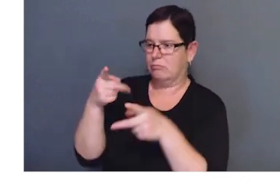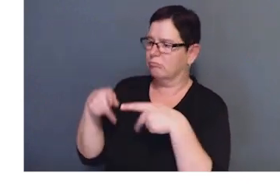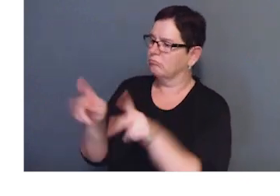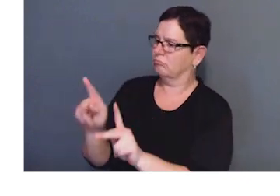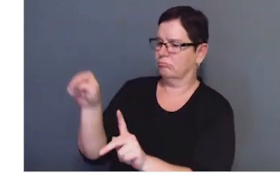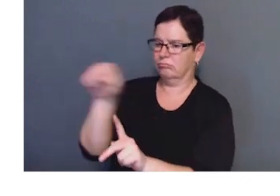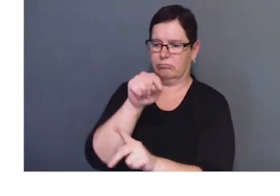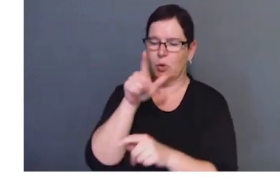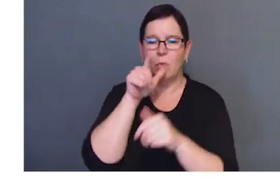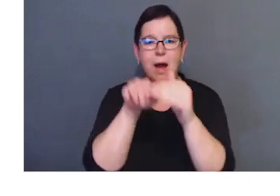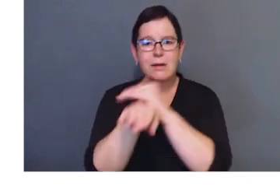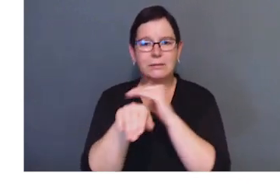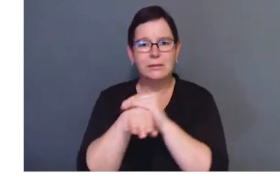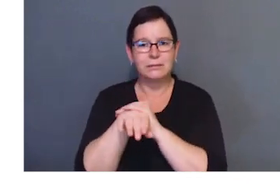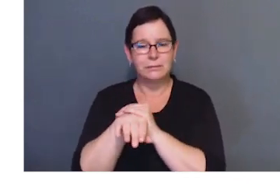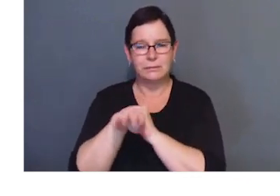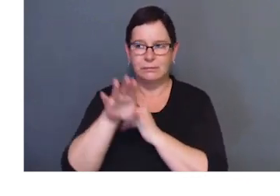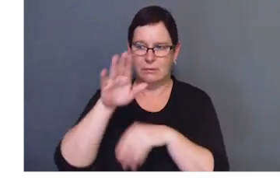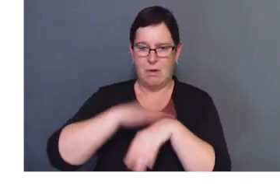is only doing your taxes.